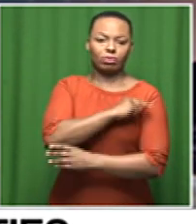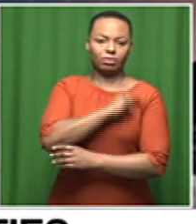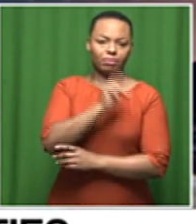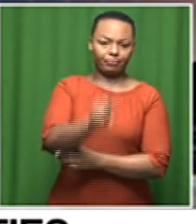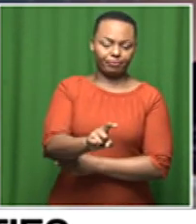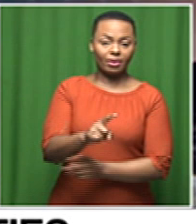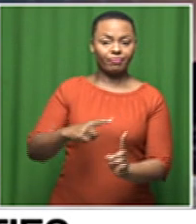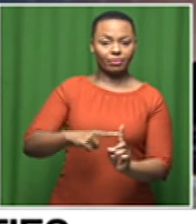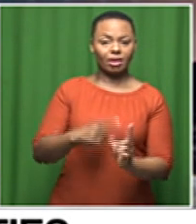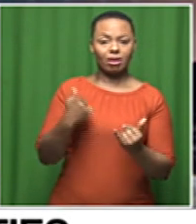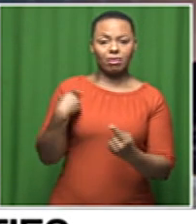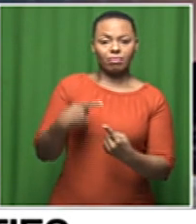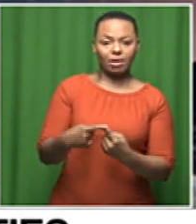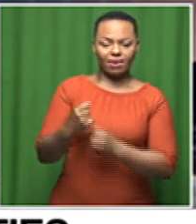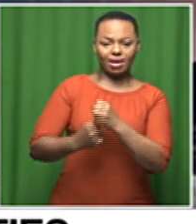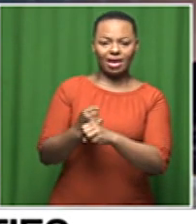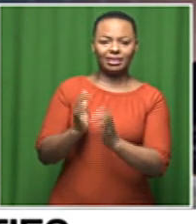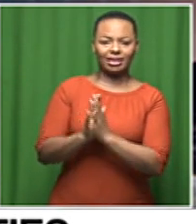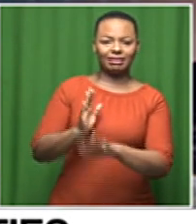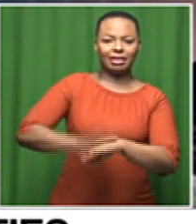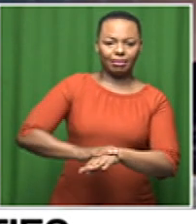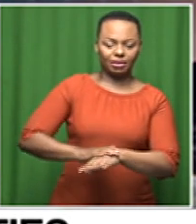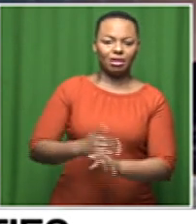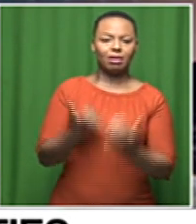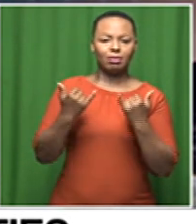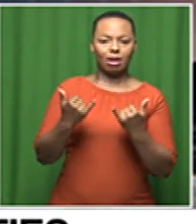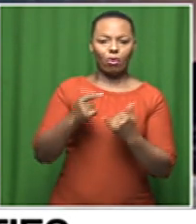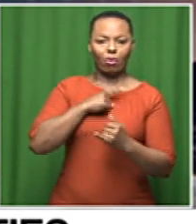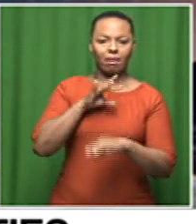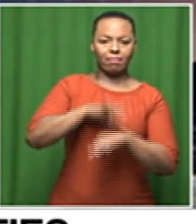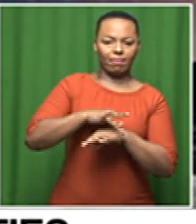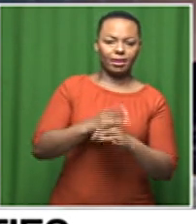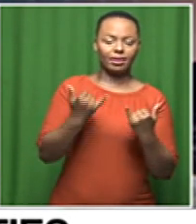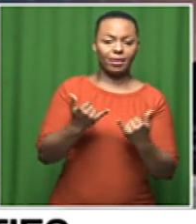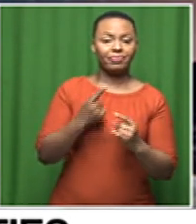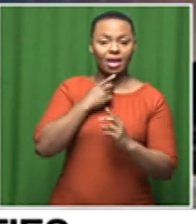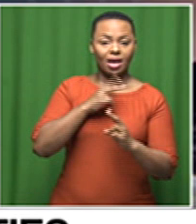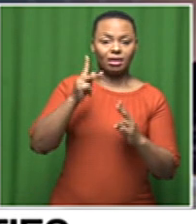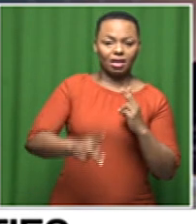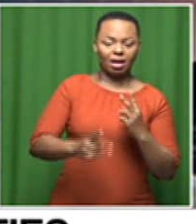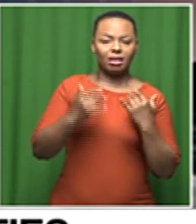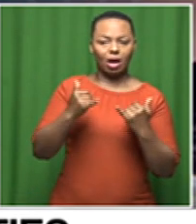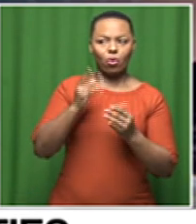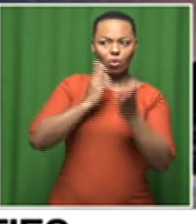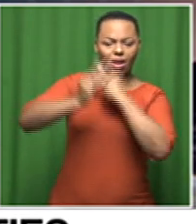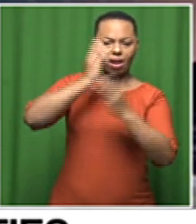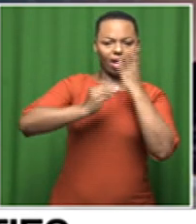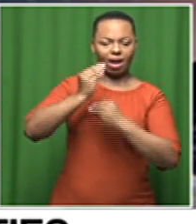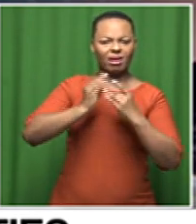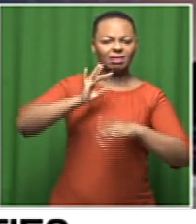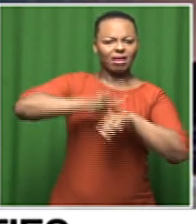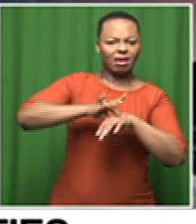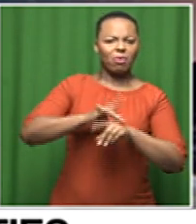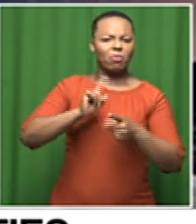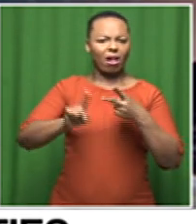time. Tsakane has been hospitalized more than 10 times because of her condition, and that has resulted in her gaining knowledge about her condition and,